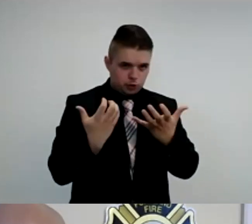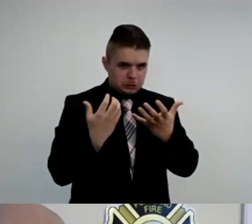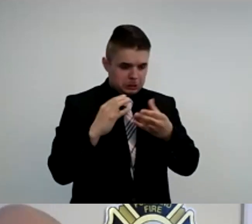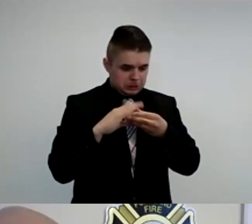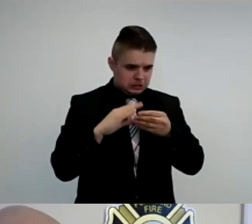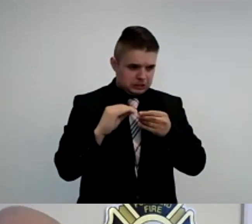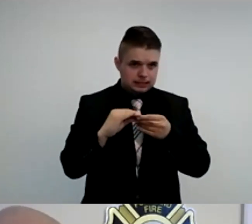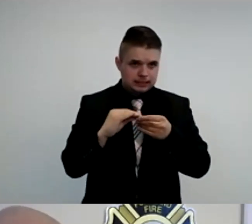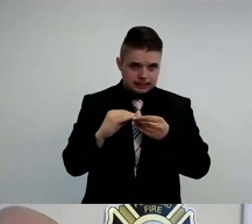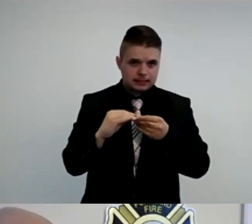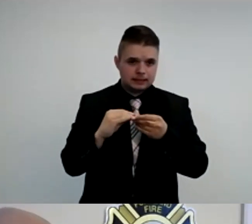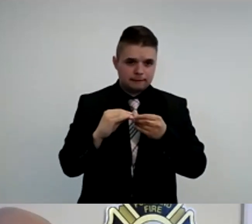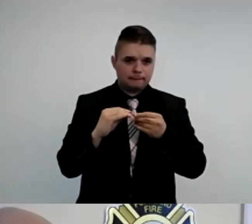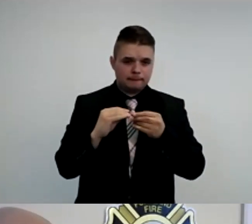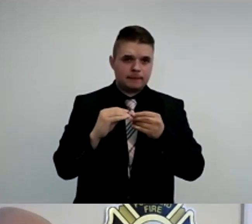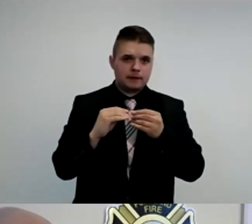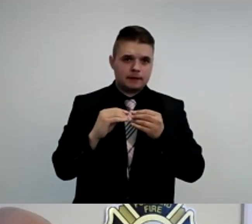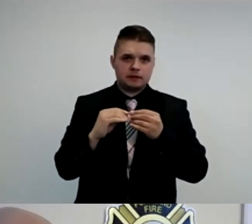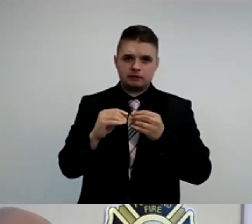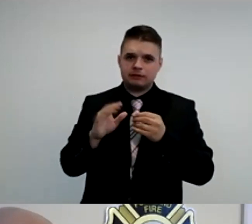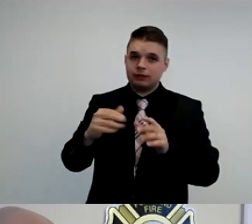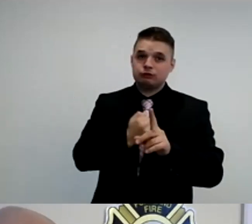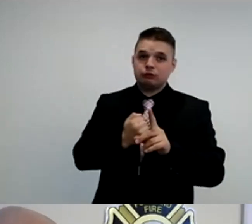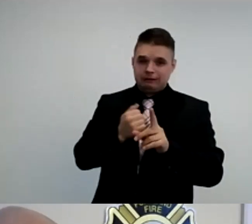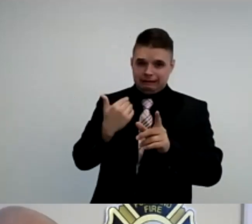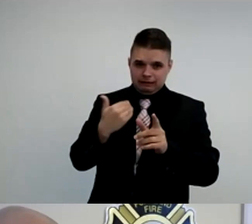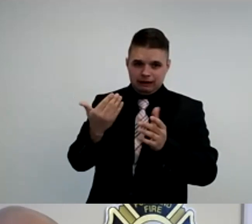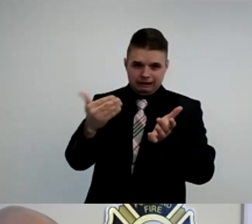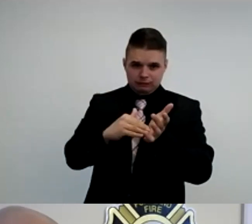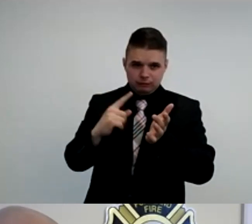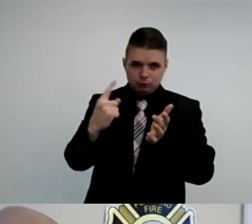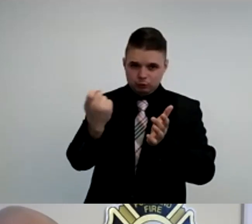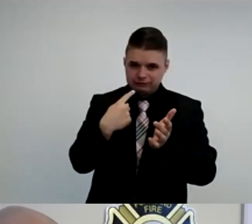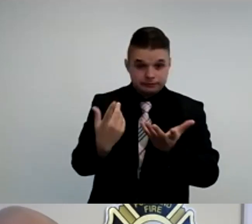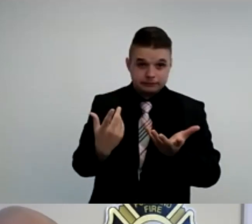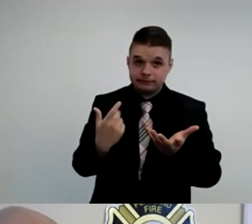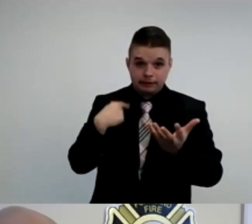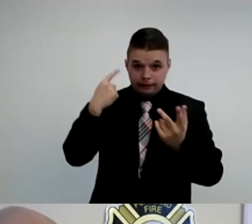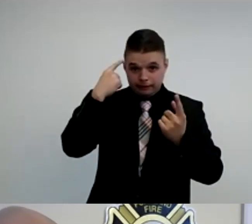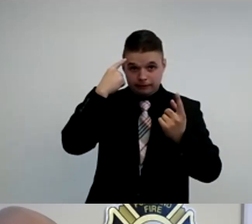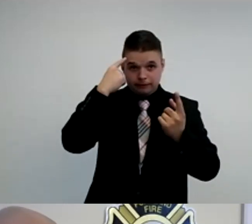actually, Lachey, can you repeat the first part of your question? There was a piece that I wanted to answer, and